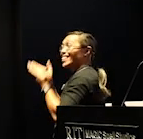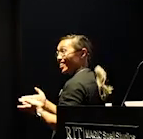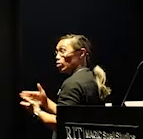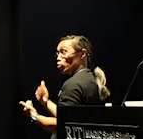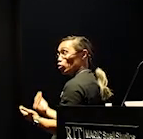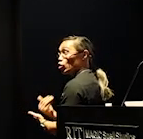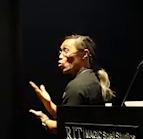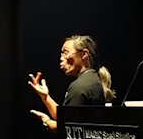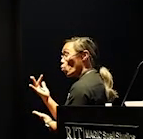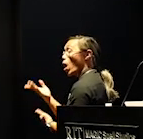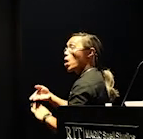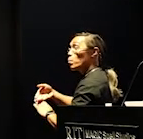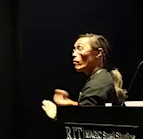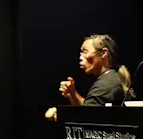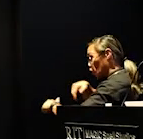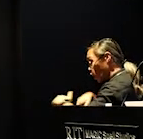cool. But